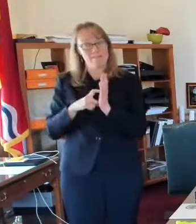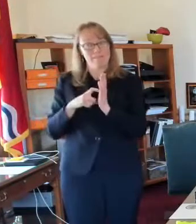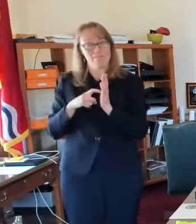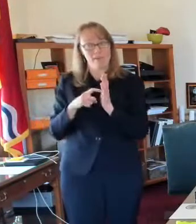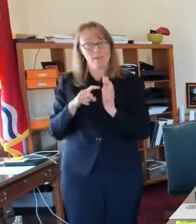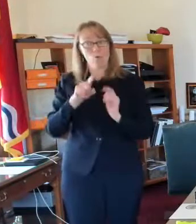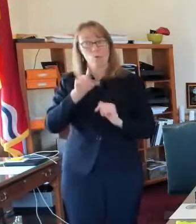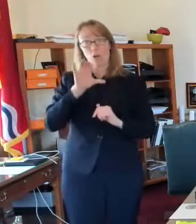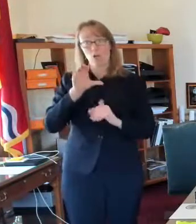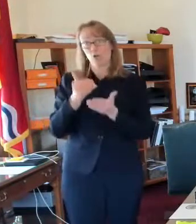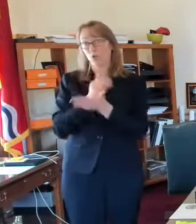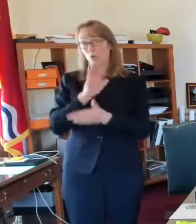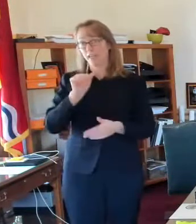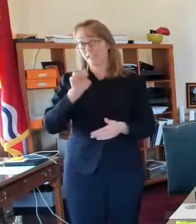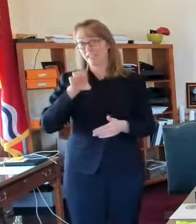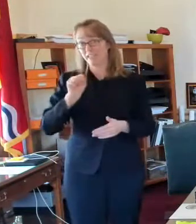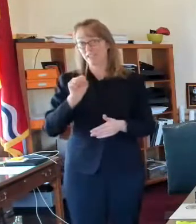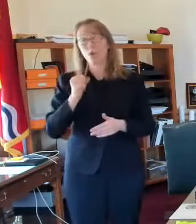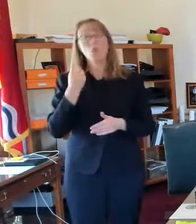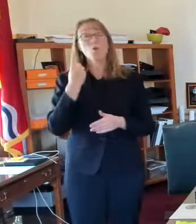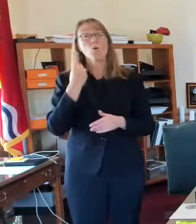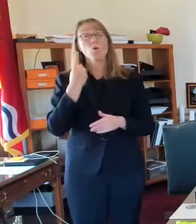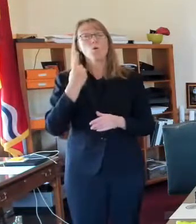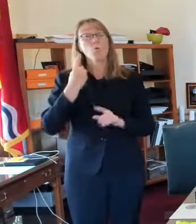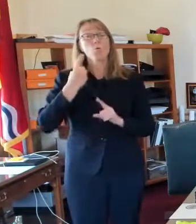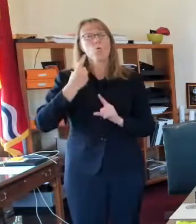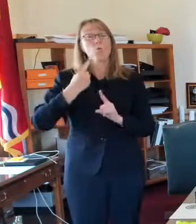the 5th, we had